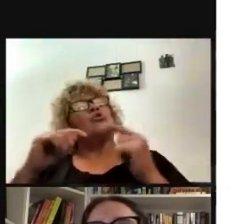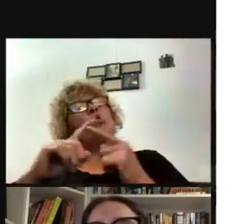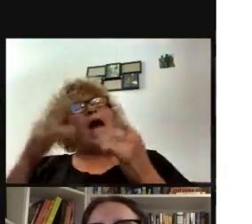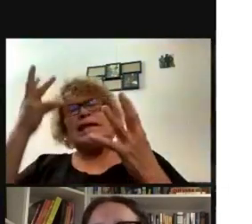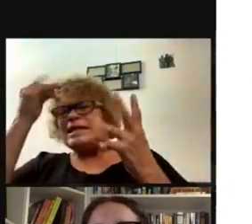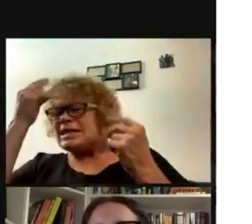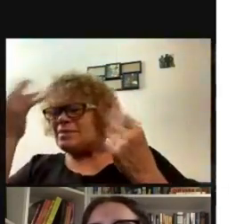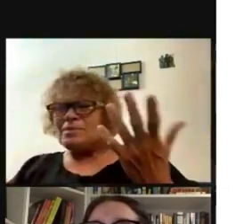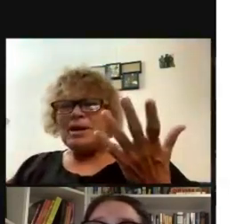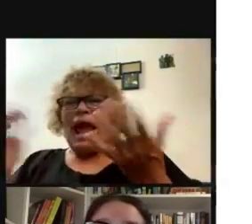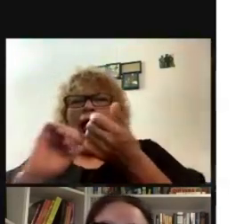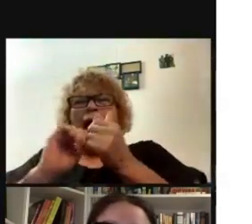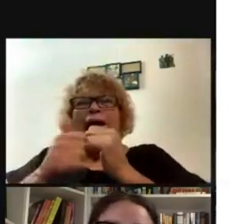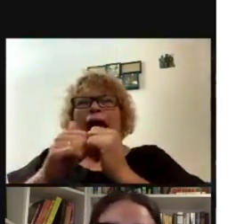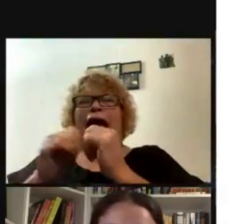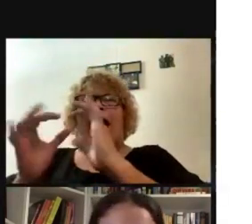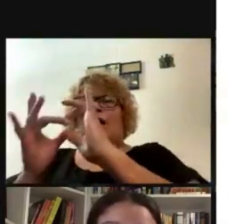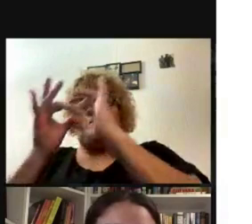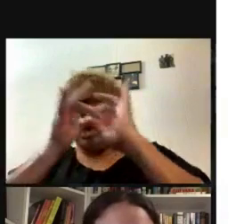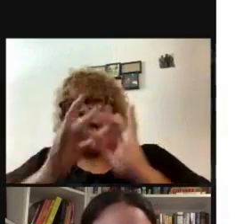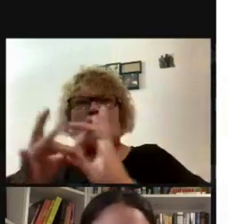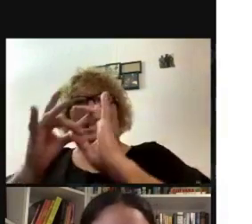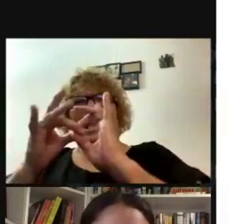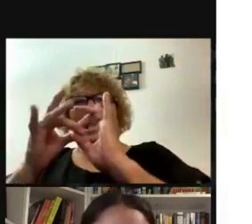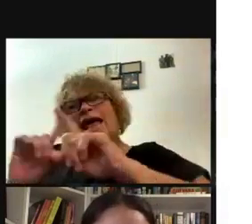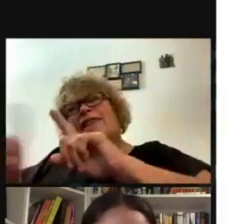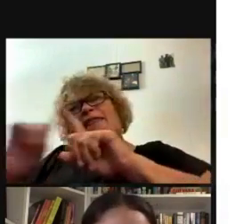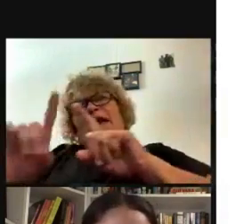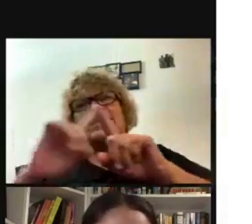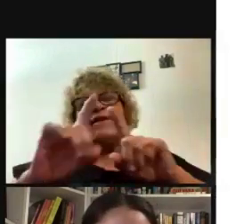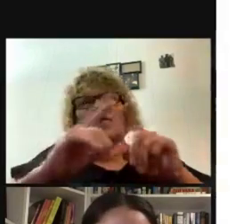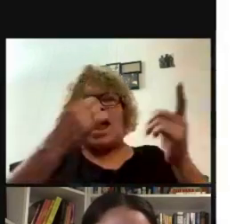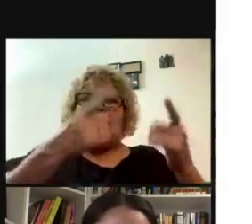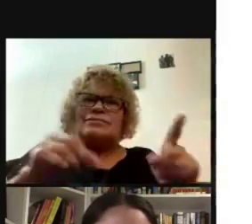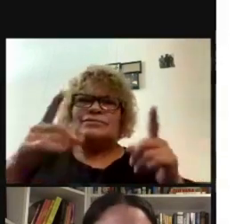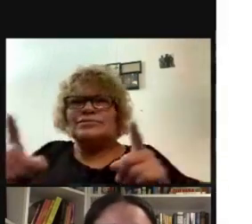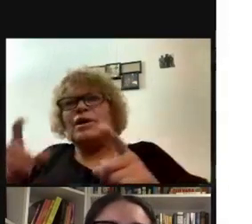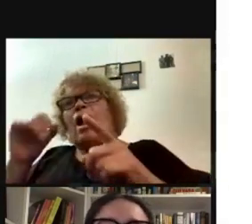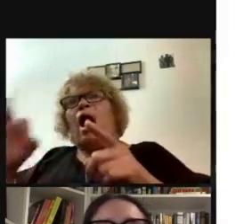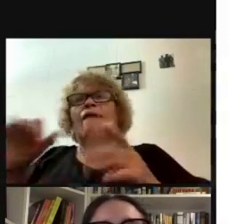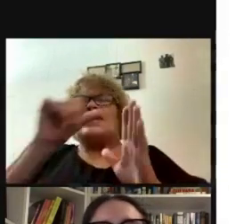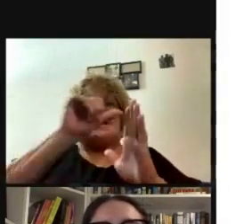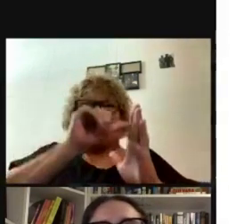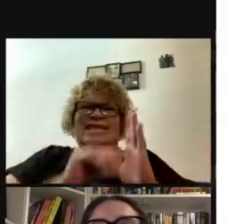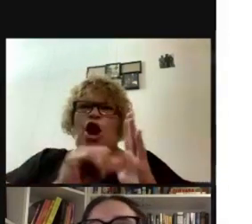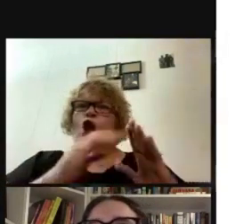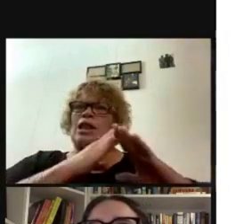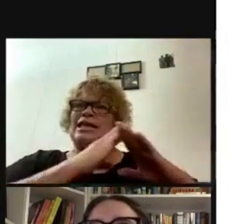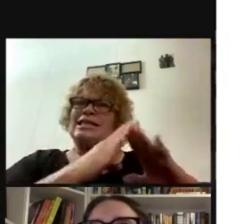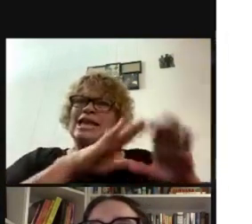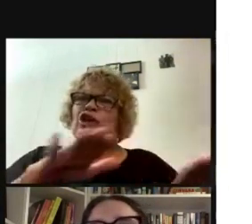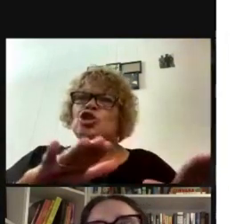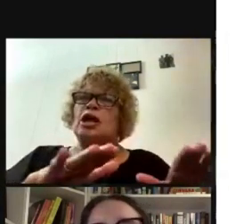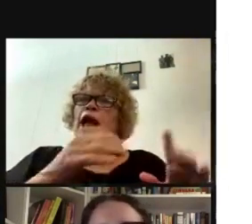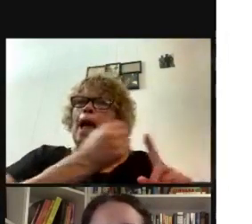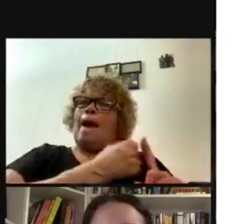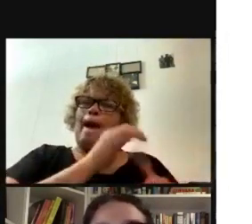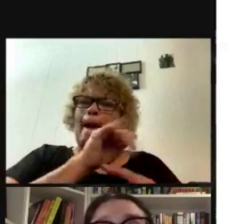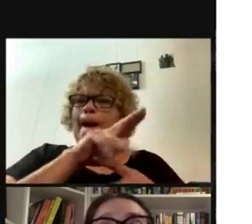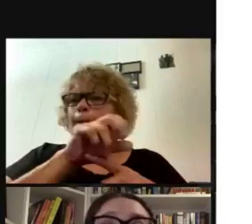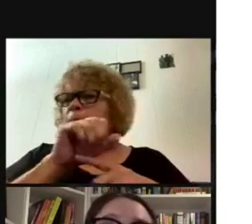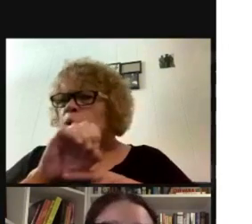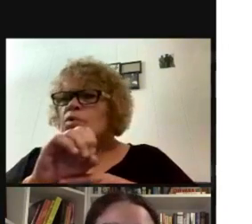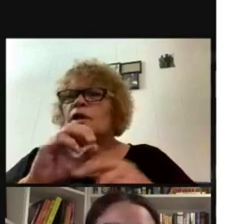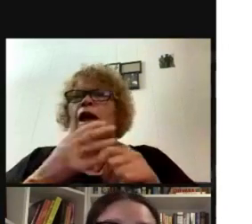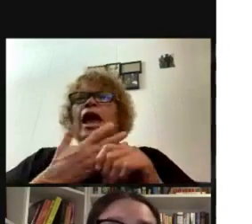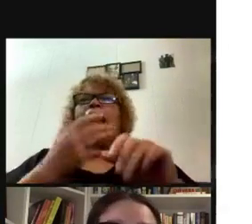know, how do we connect all of these different episodes of sterilization abuse, right? How do we draw parallels